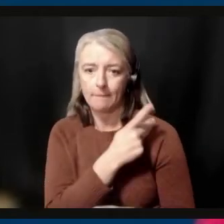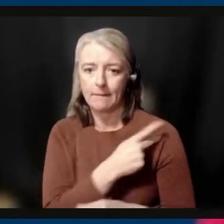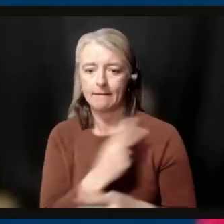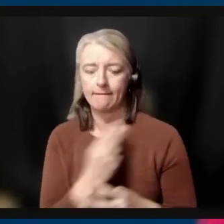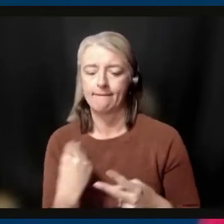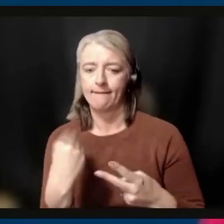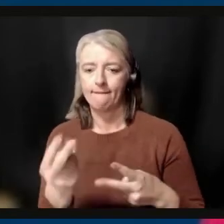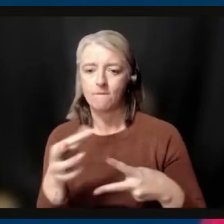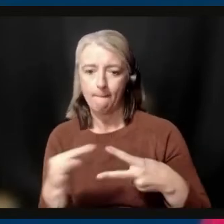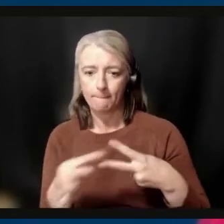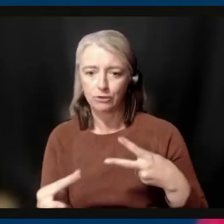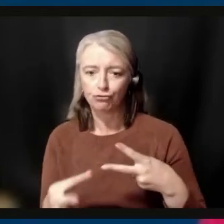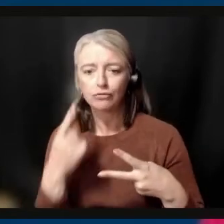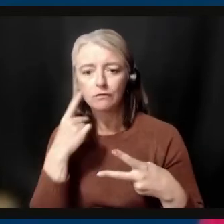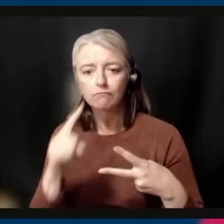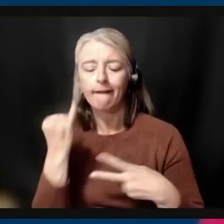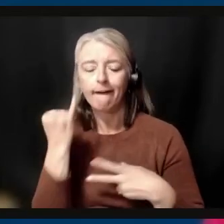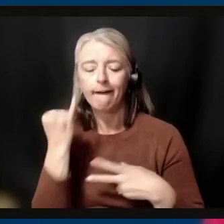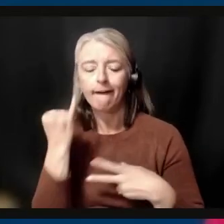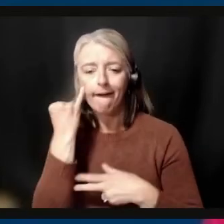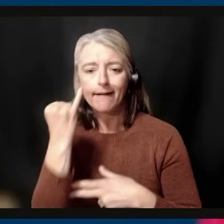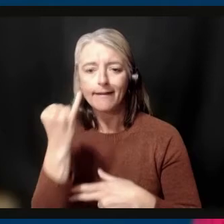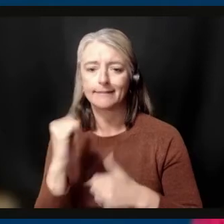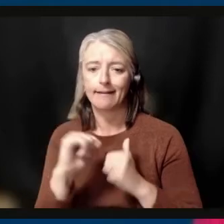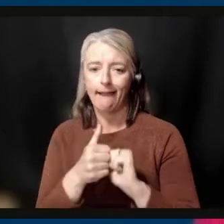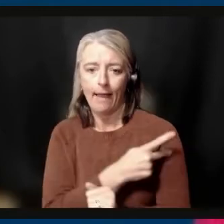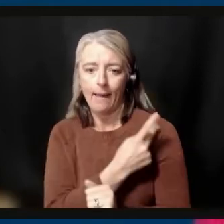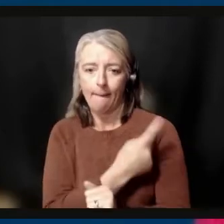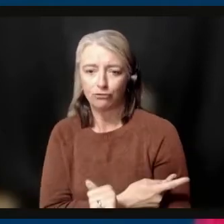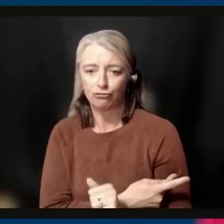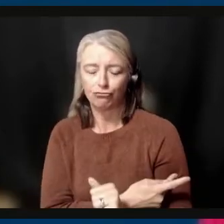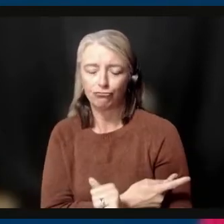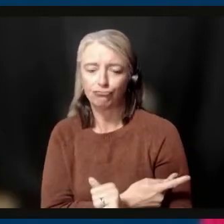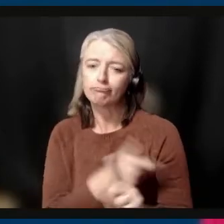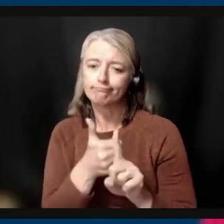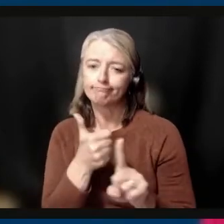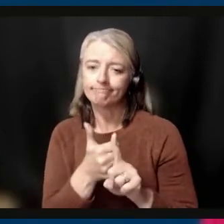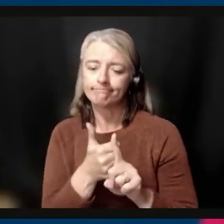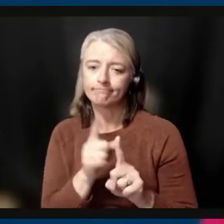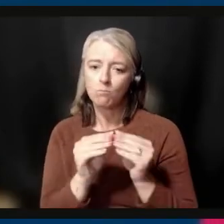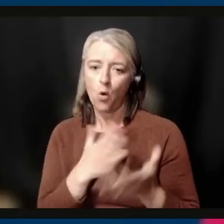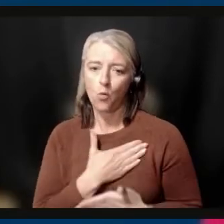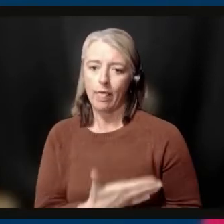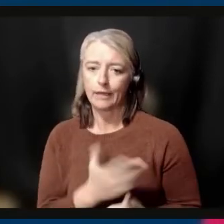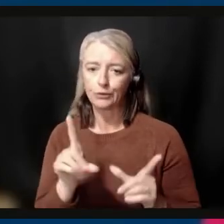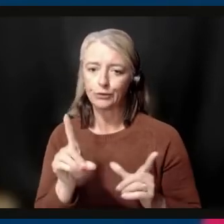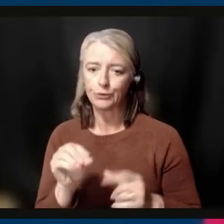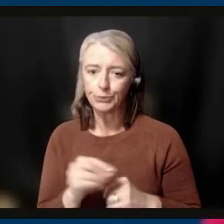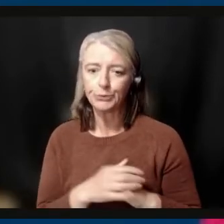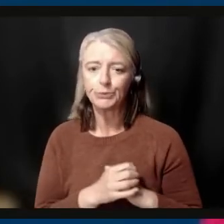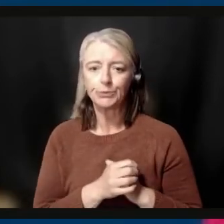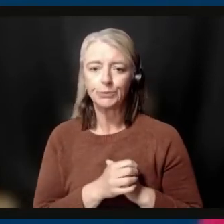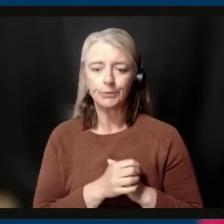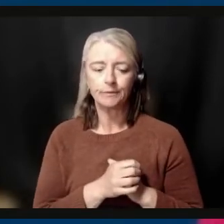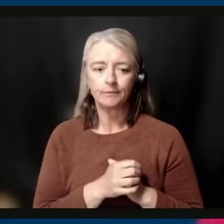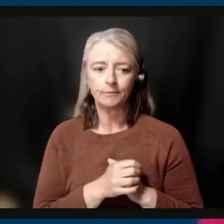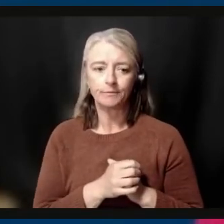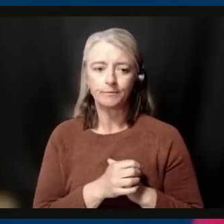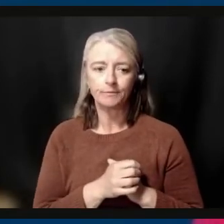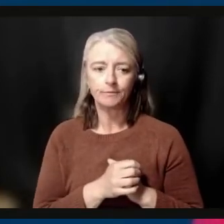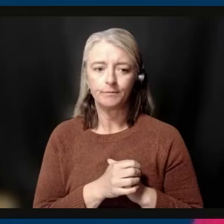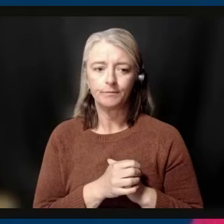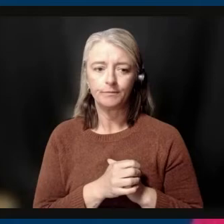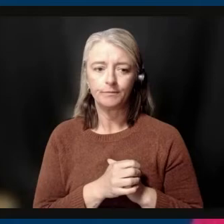would actually be more willing to tolerate, as well as ideas for how to bring more